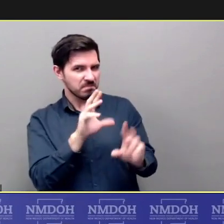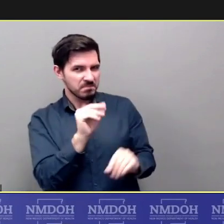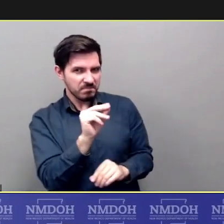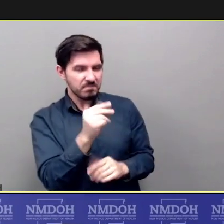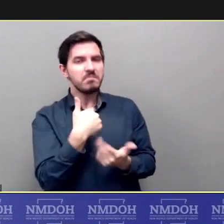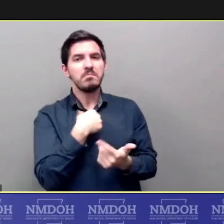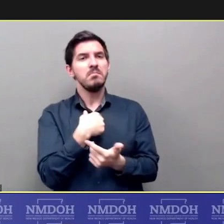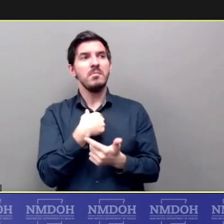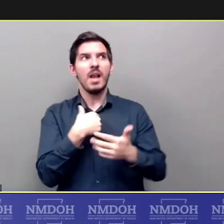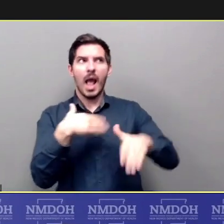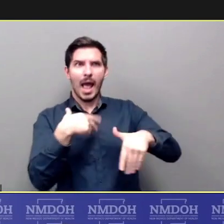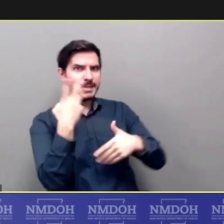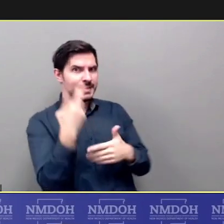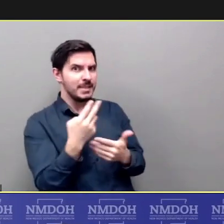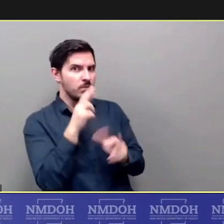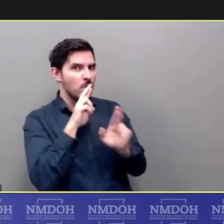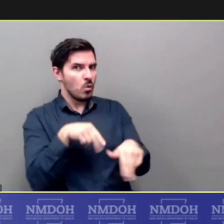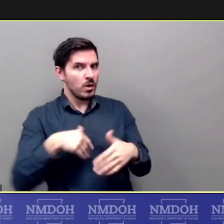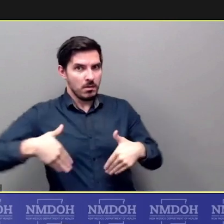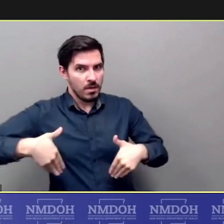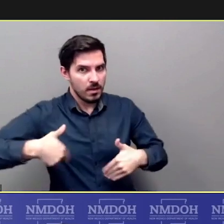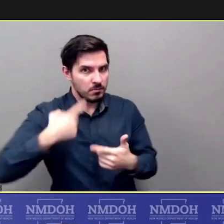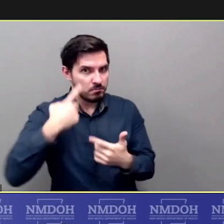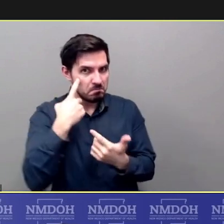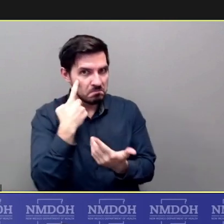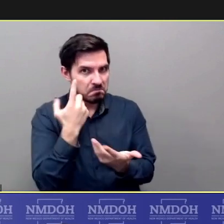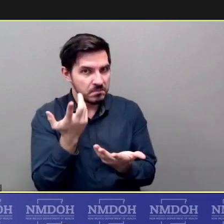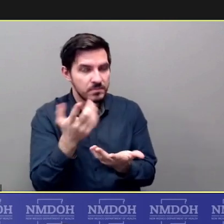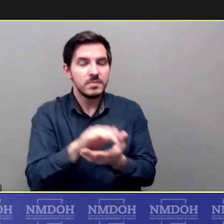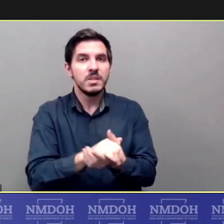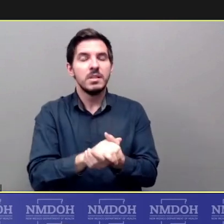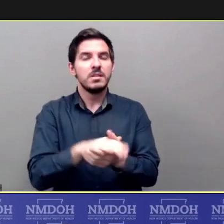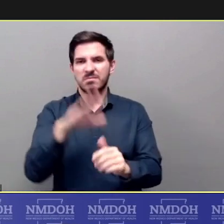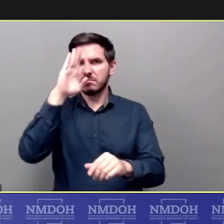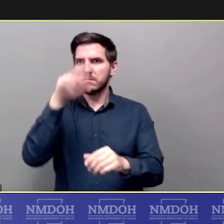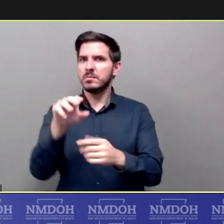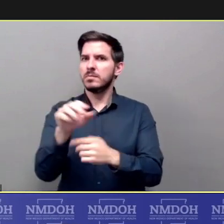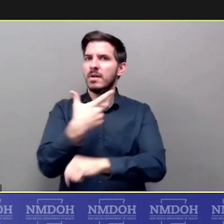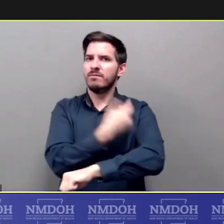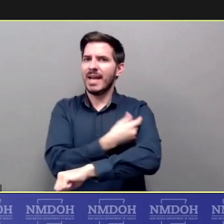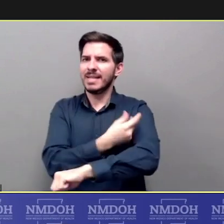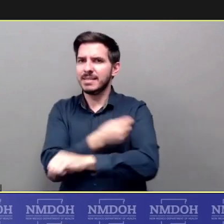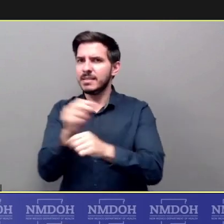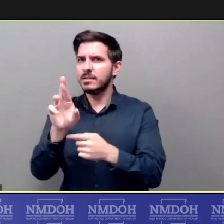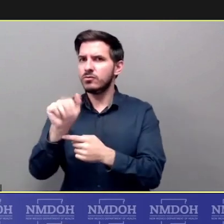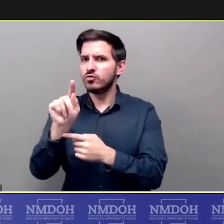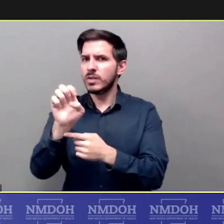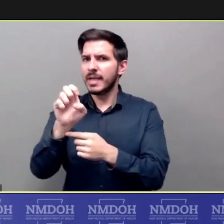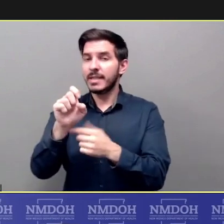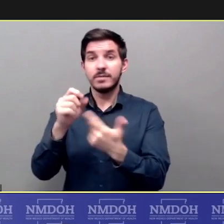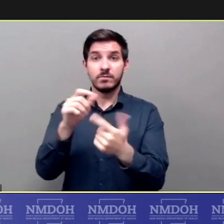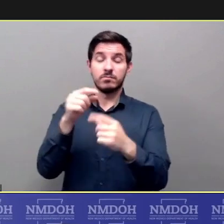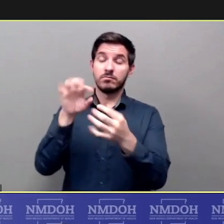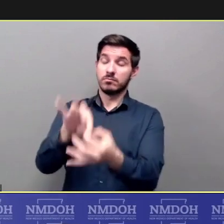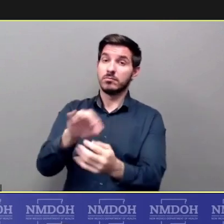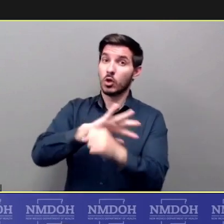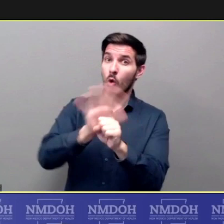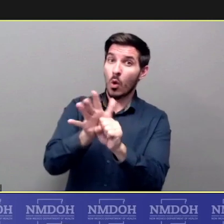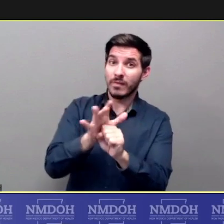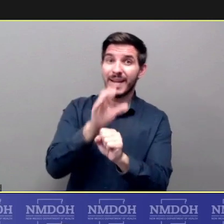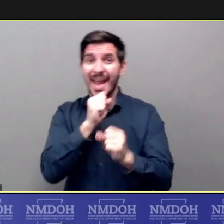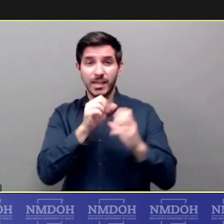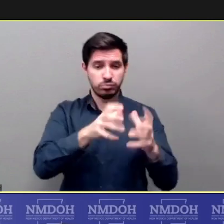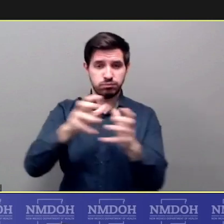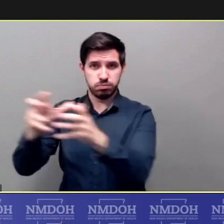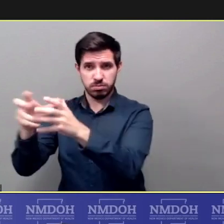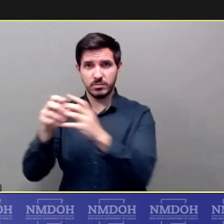recently either. I of course, we know vaccine uptake rates for COVID vaccines by age and all, but and I